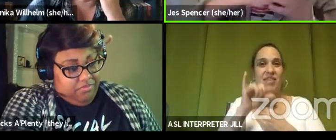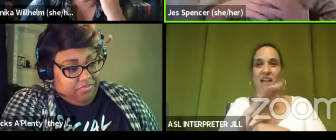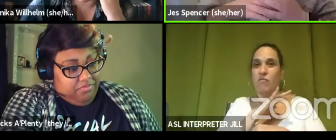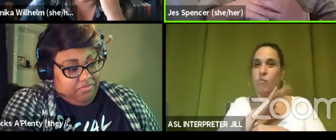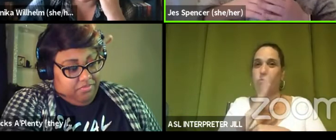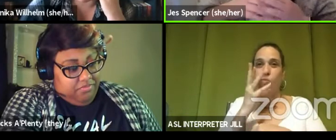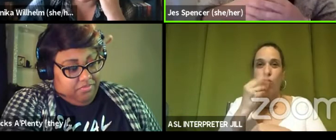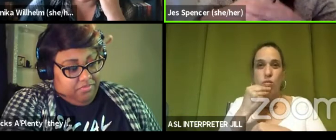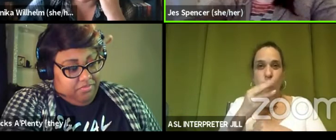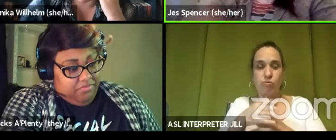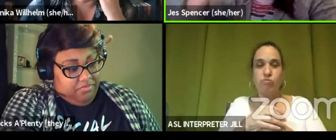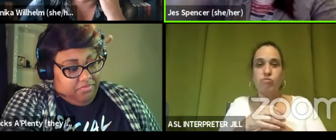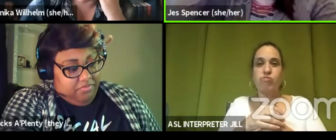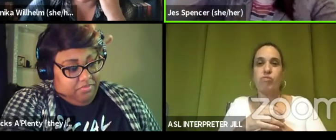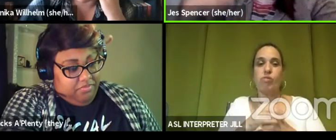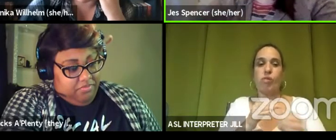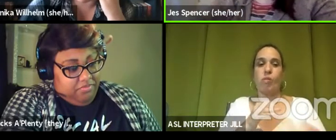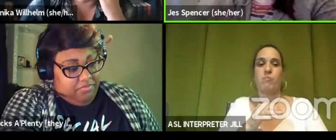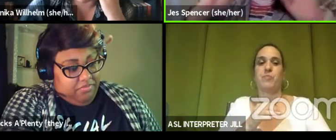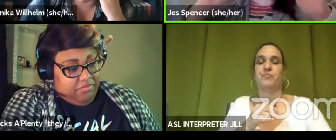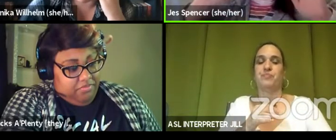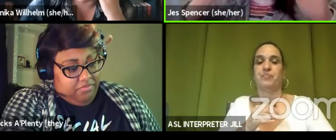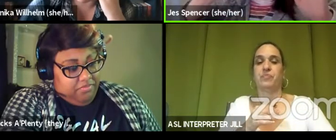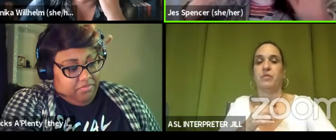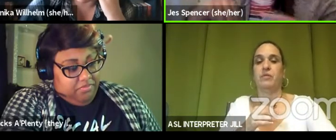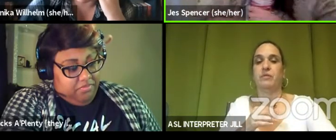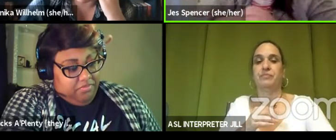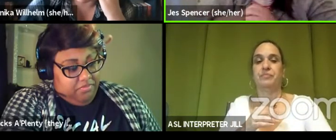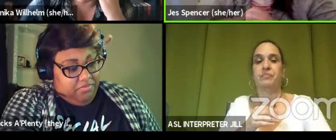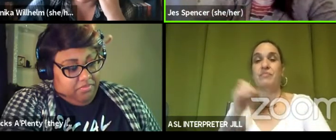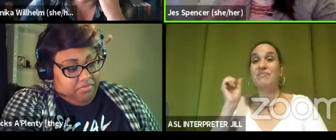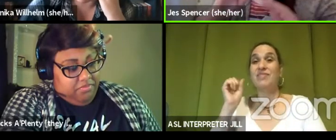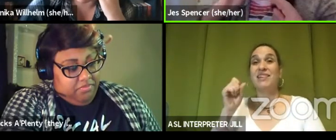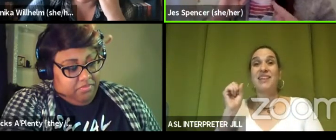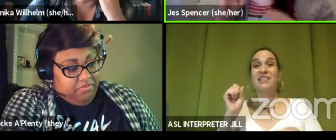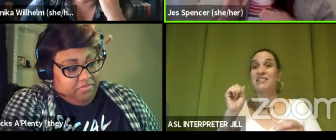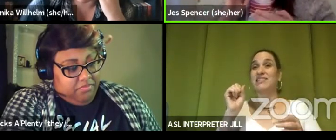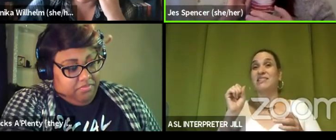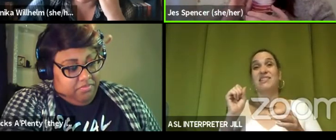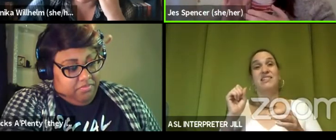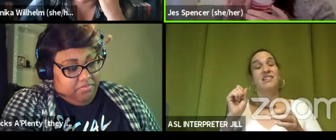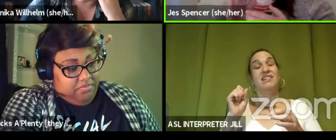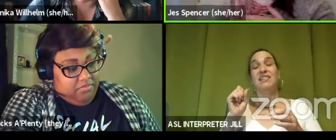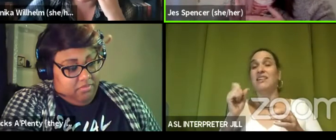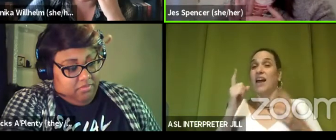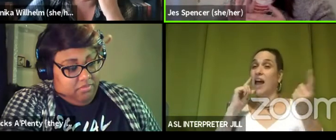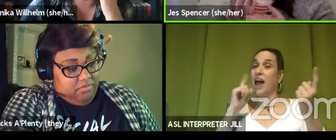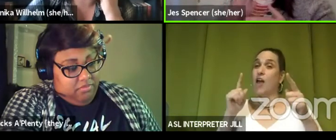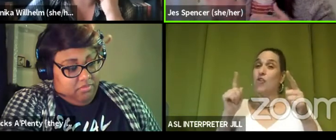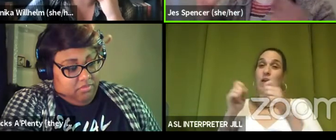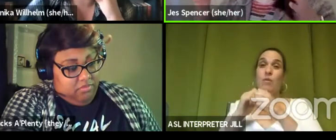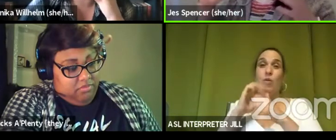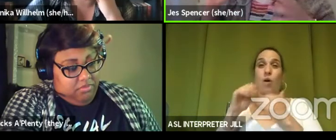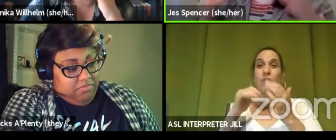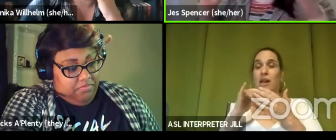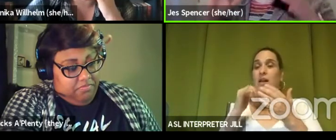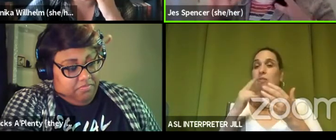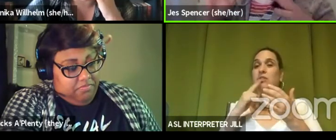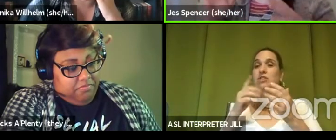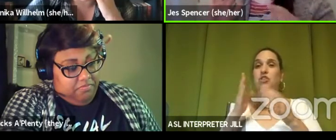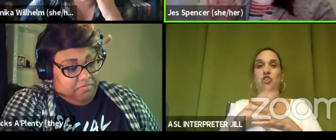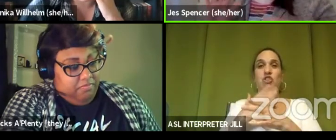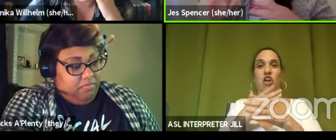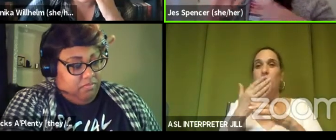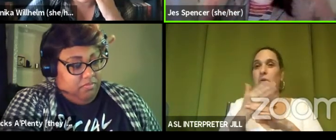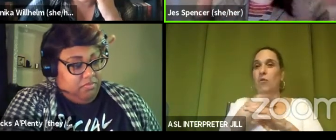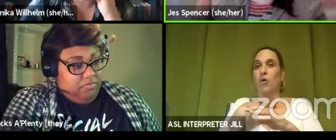beautiful. And oh gosh, yes, just uplift all of this. I want to just share really fast before we, I don't